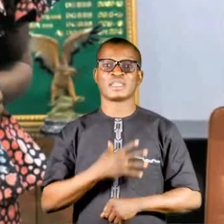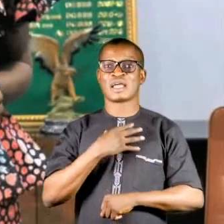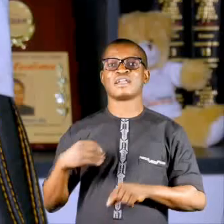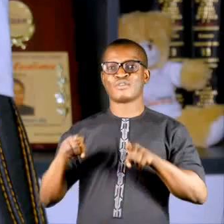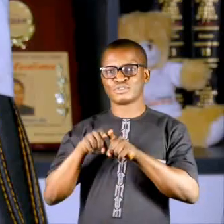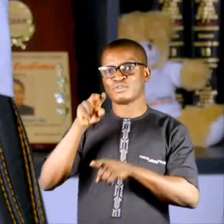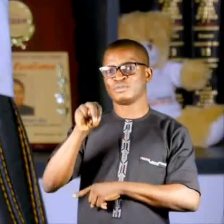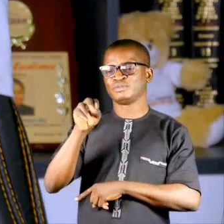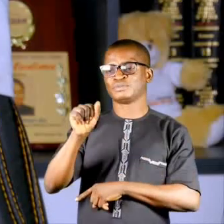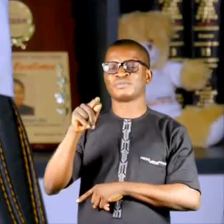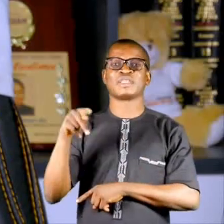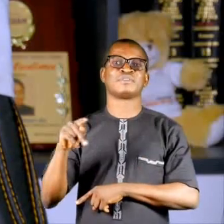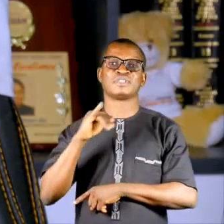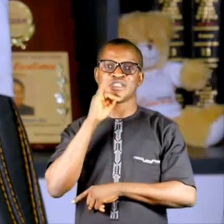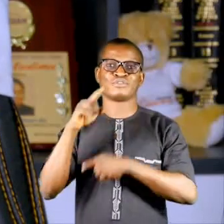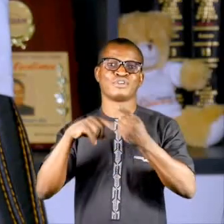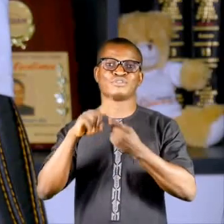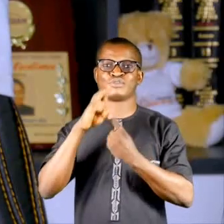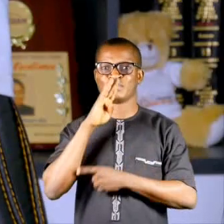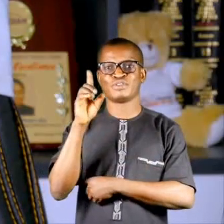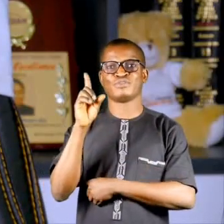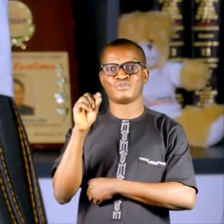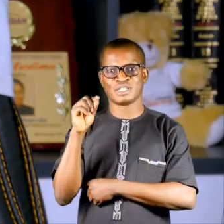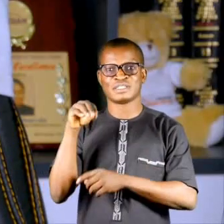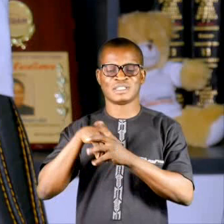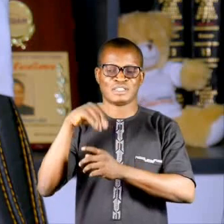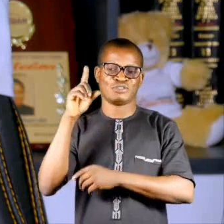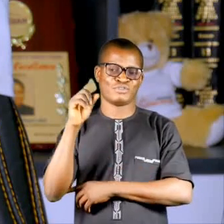And also, NAPTIP is going to be 20 in